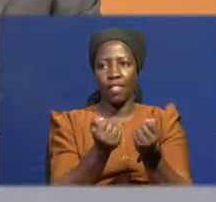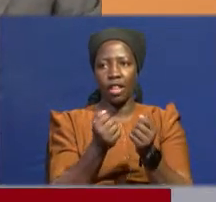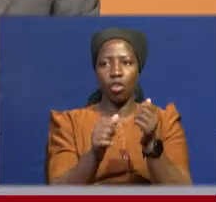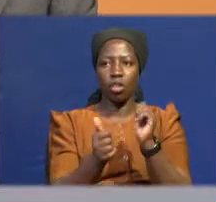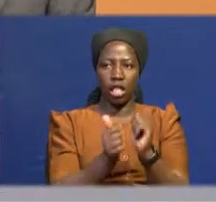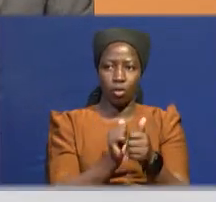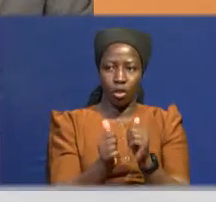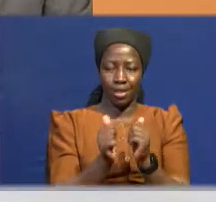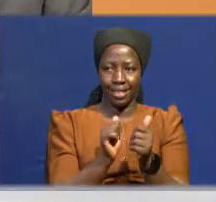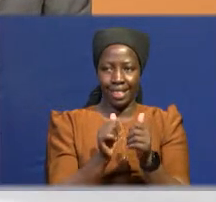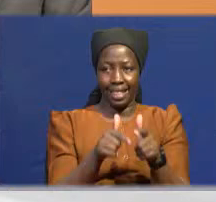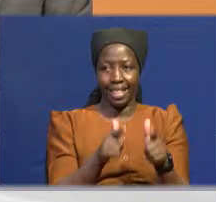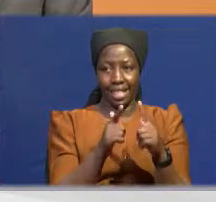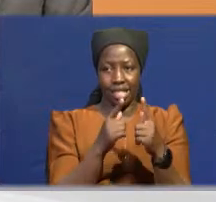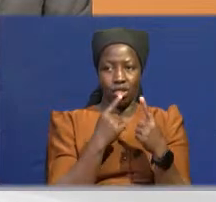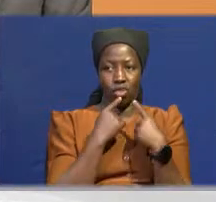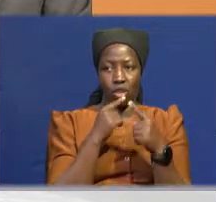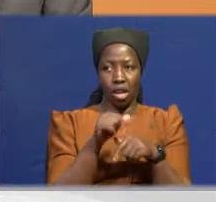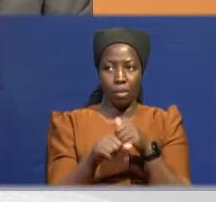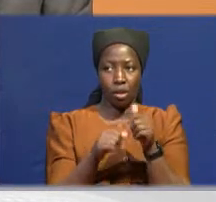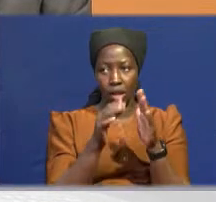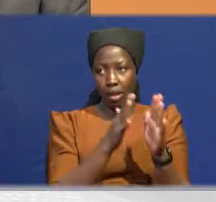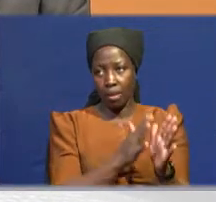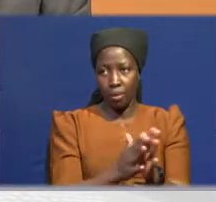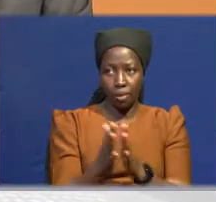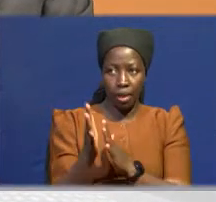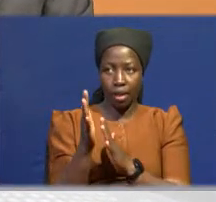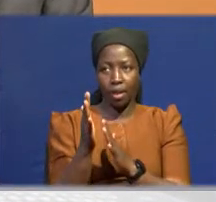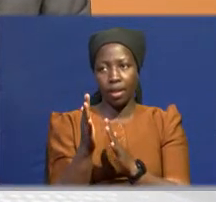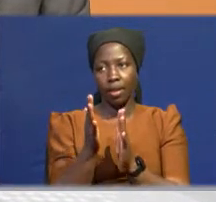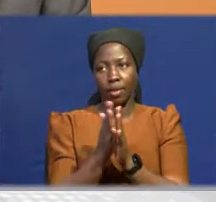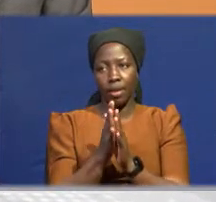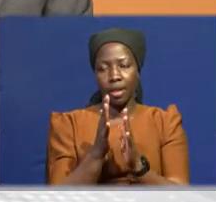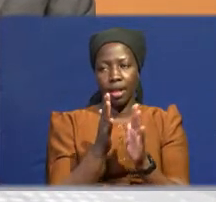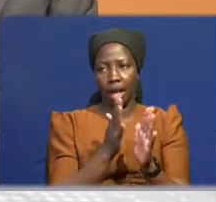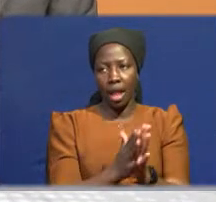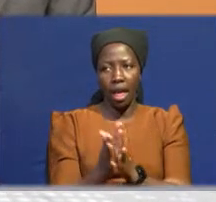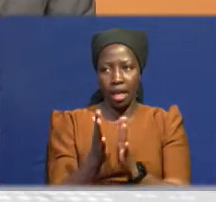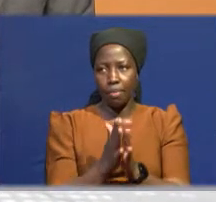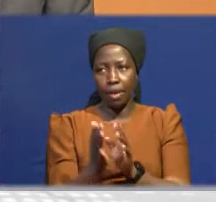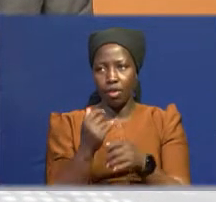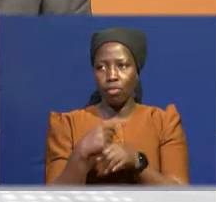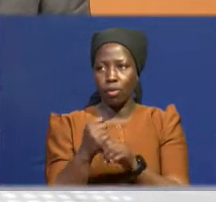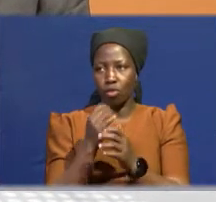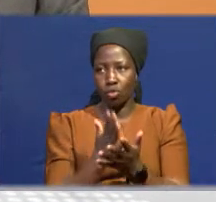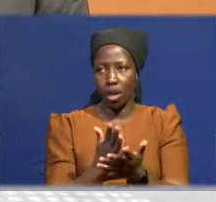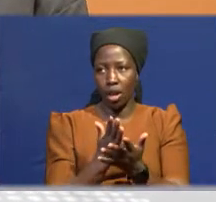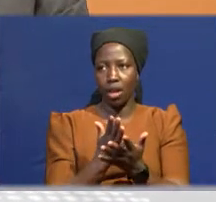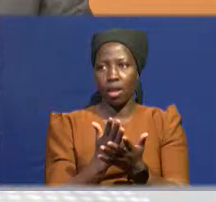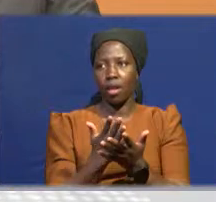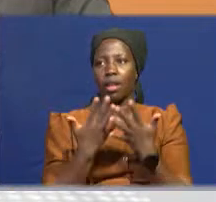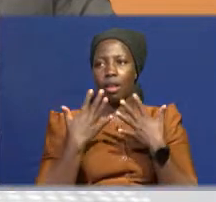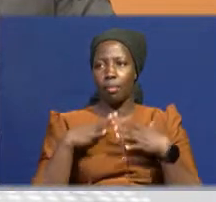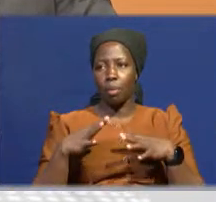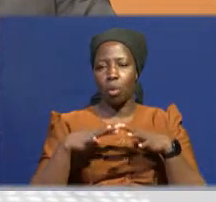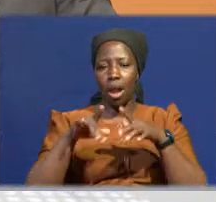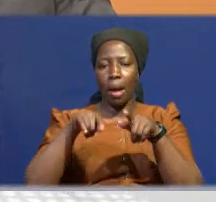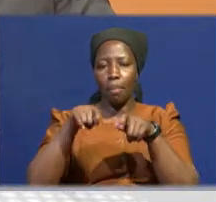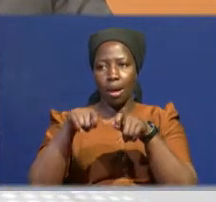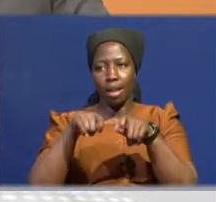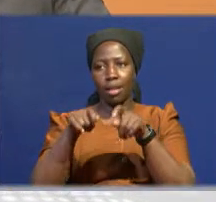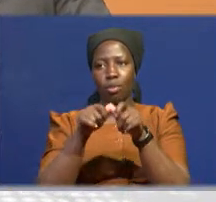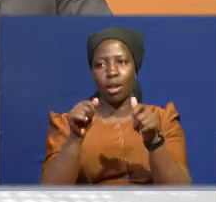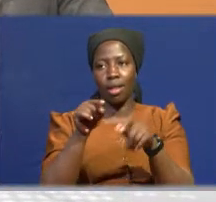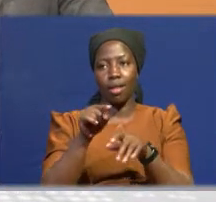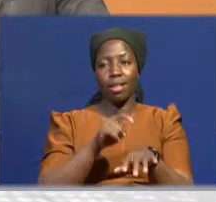the transport plan and actually the arrangements to ensure that traffic is well managed this time